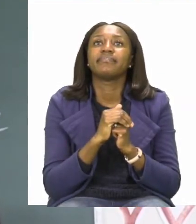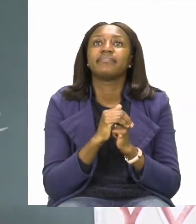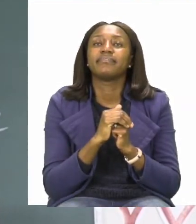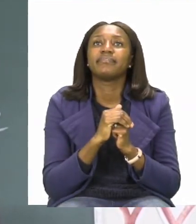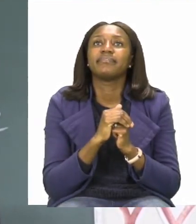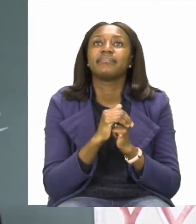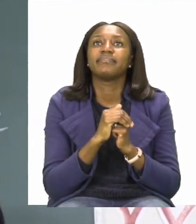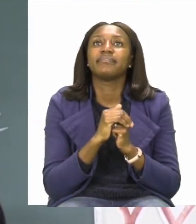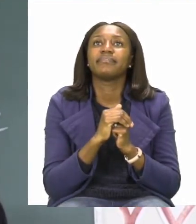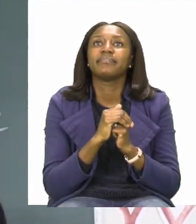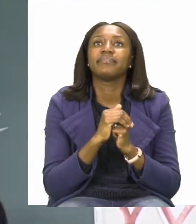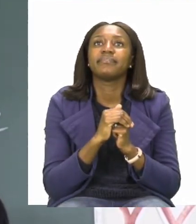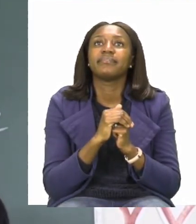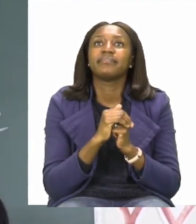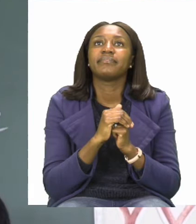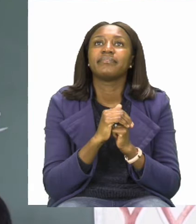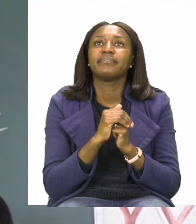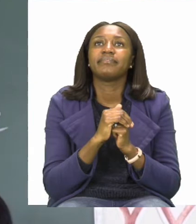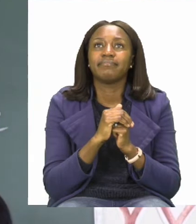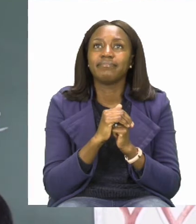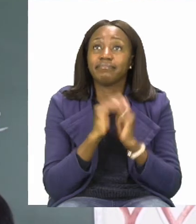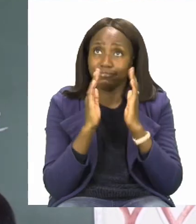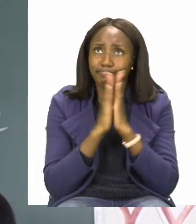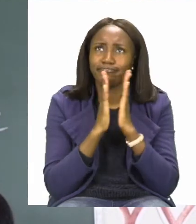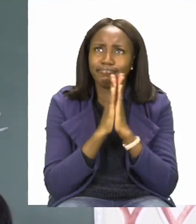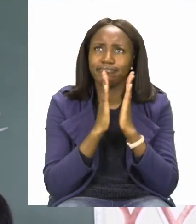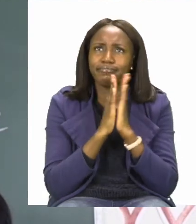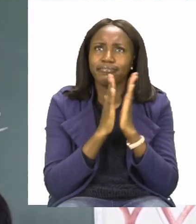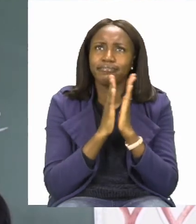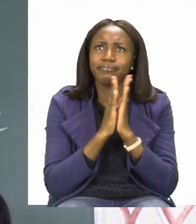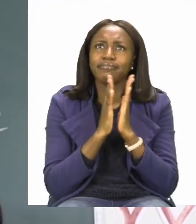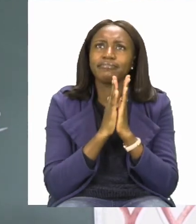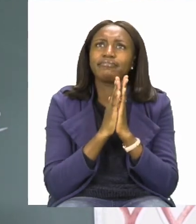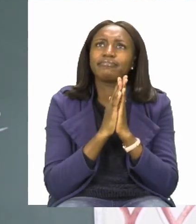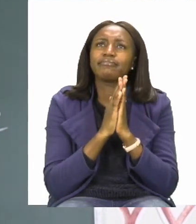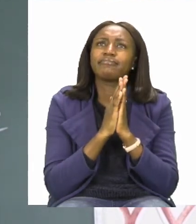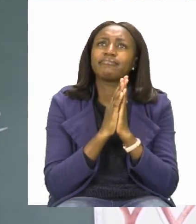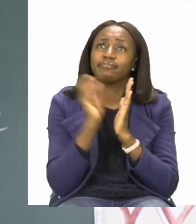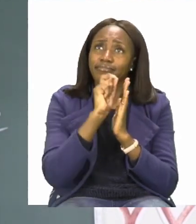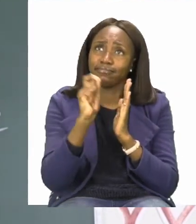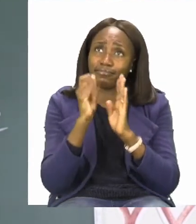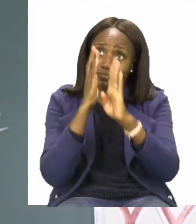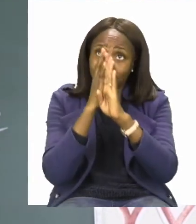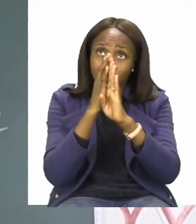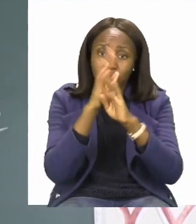Very good. So make sure that you are putting it in the correct place in your